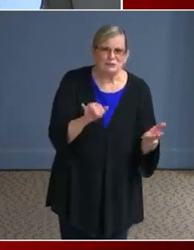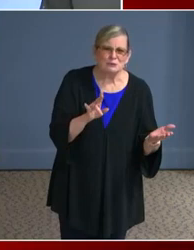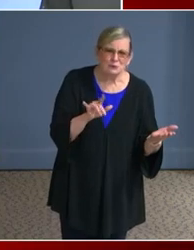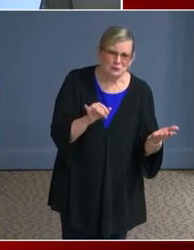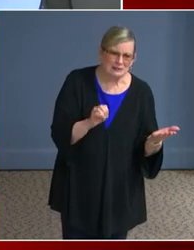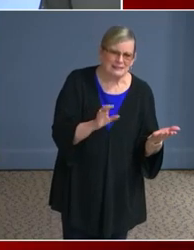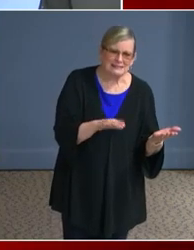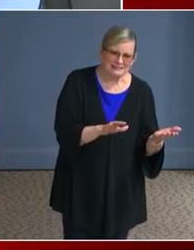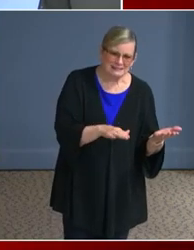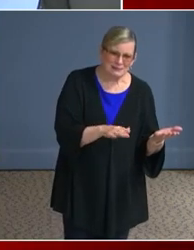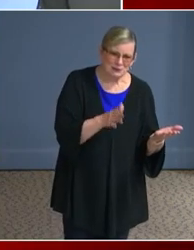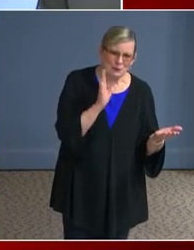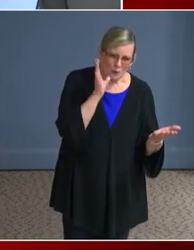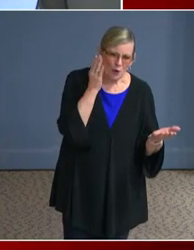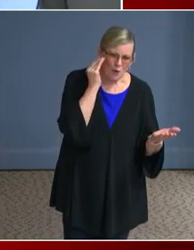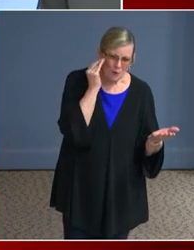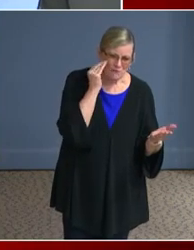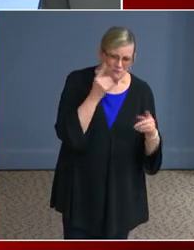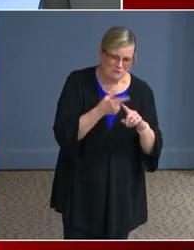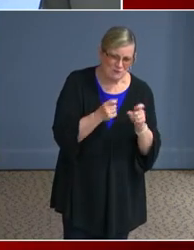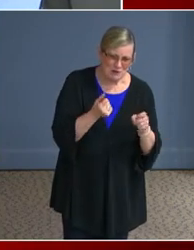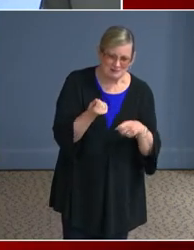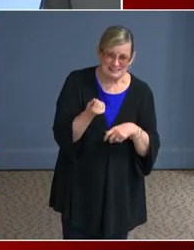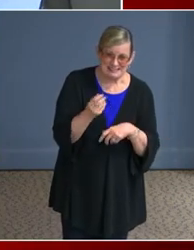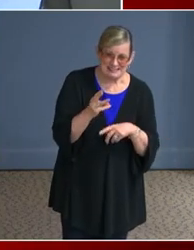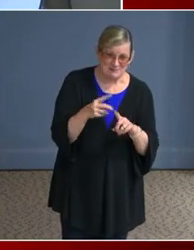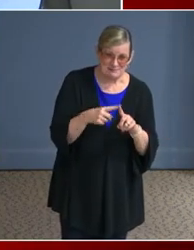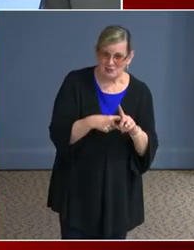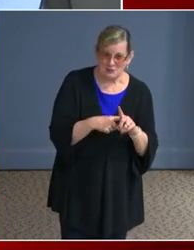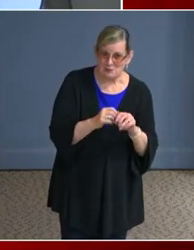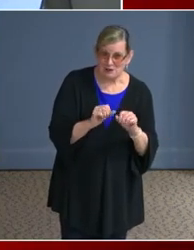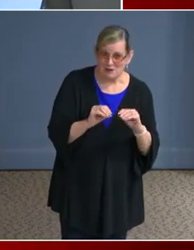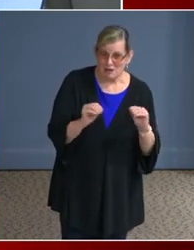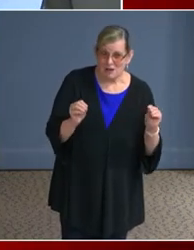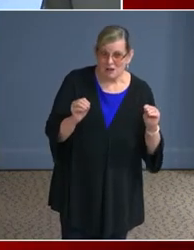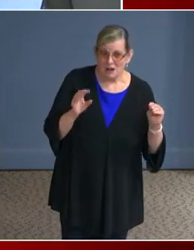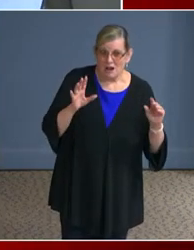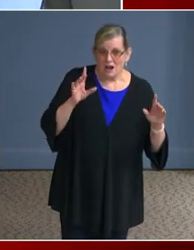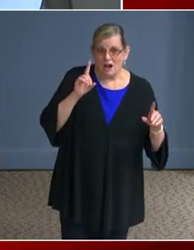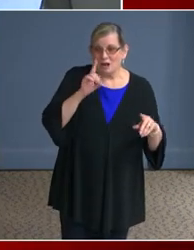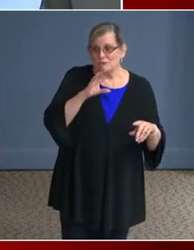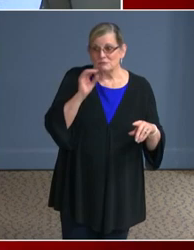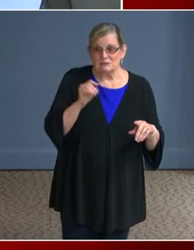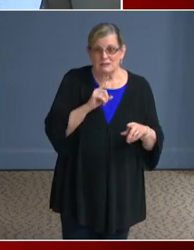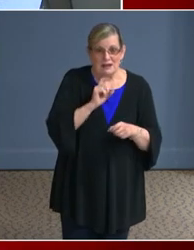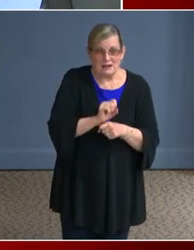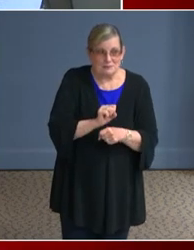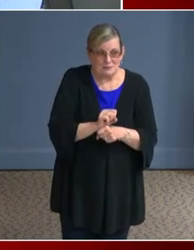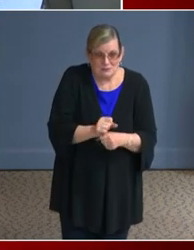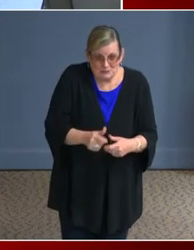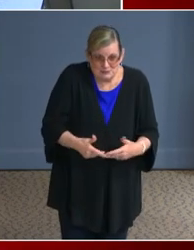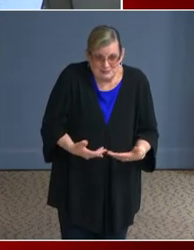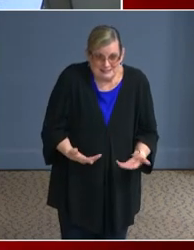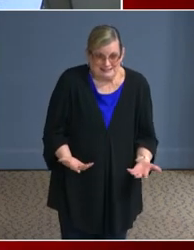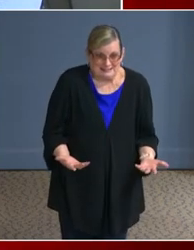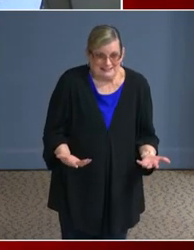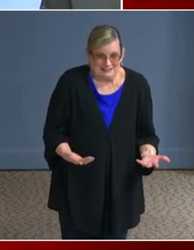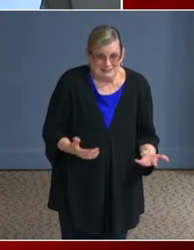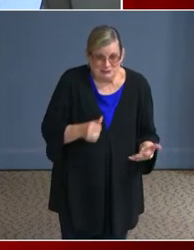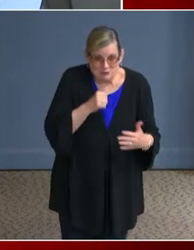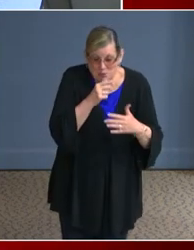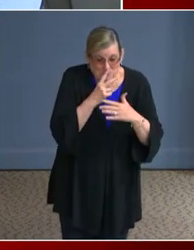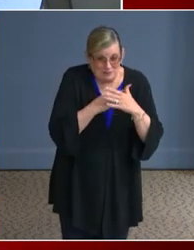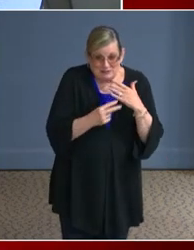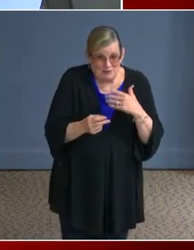our 16 months together that there are no absolutes, right? So we do not currently anticipate that this will